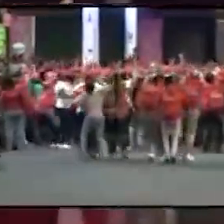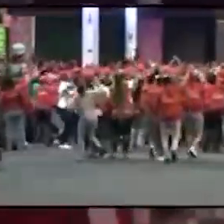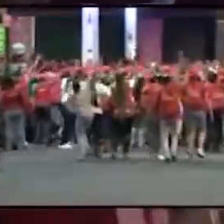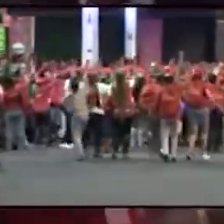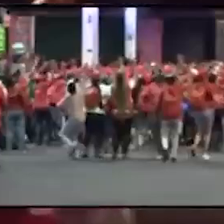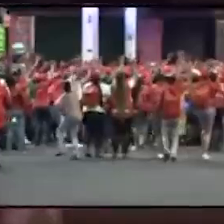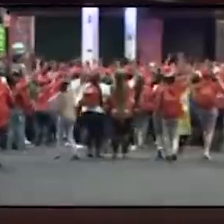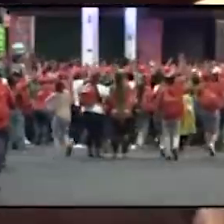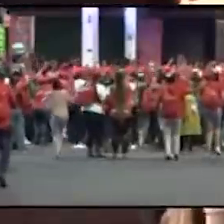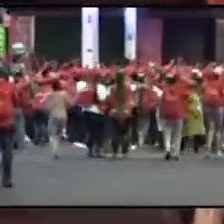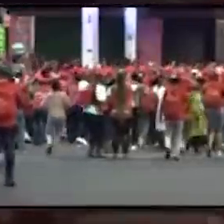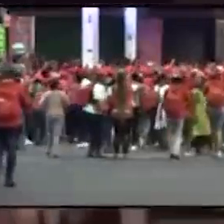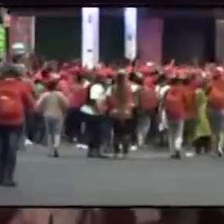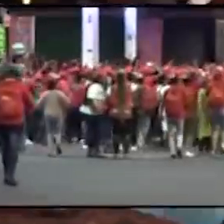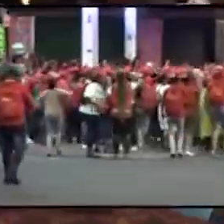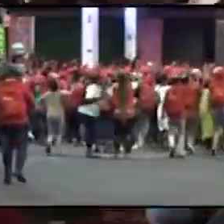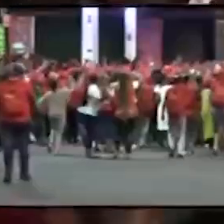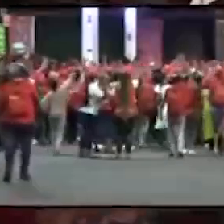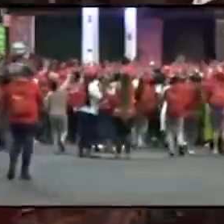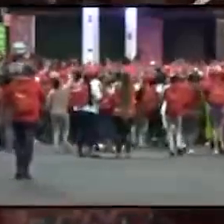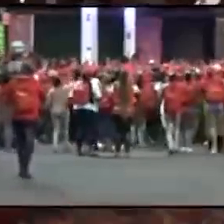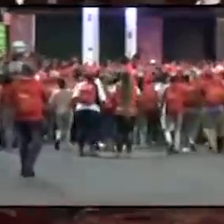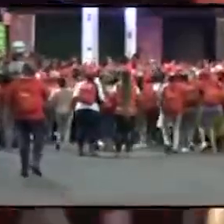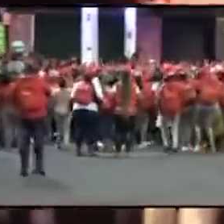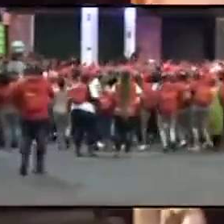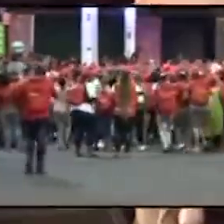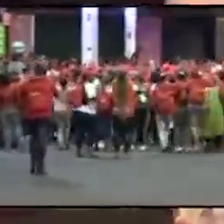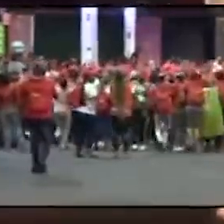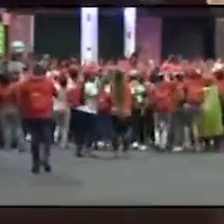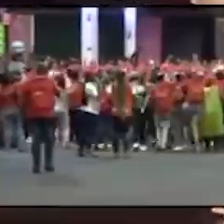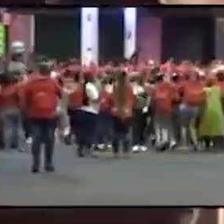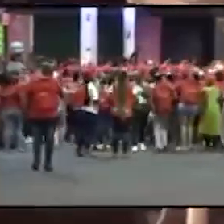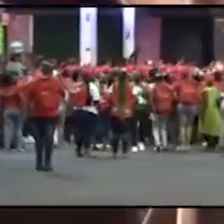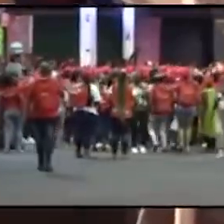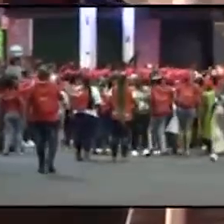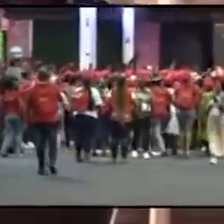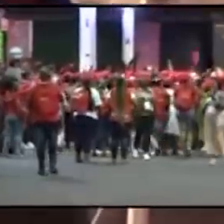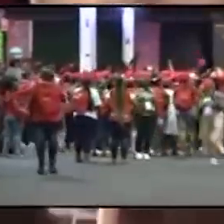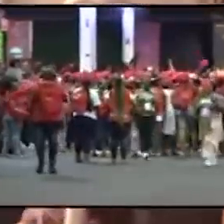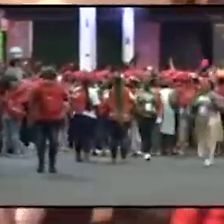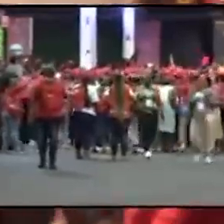pa, brr, pa, pa. Patient.